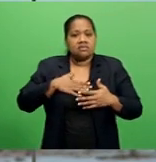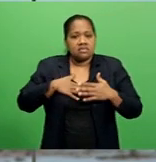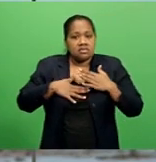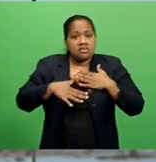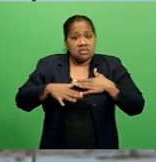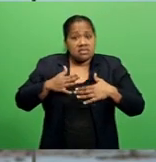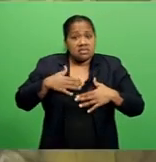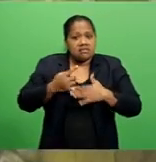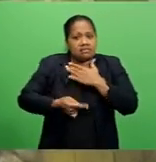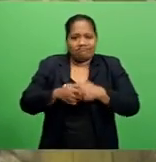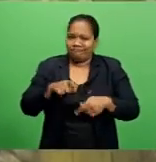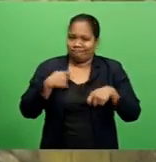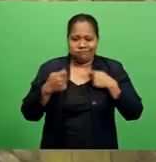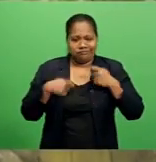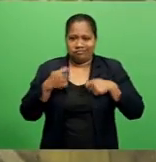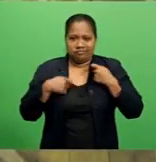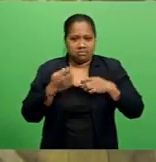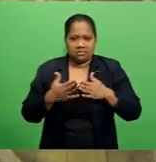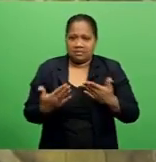thin.